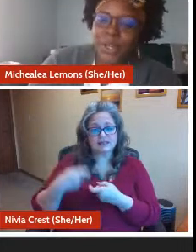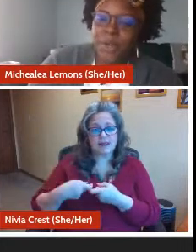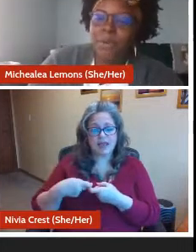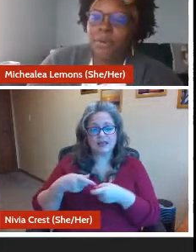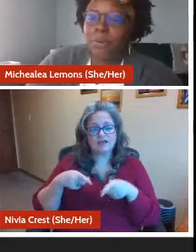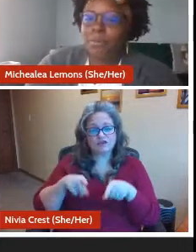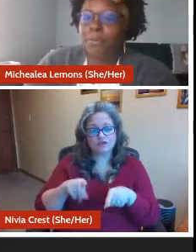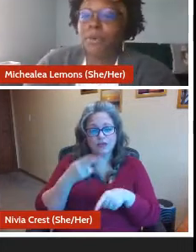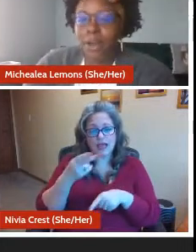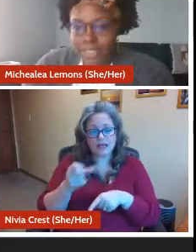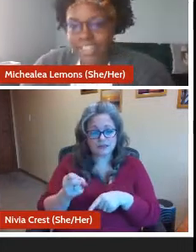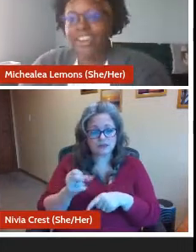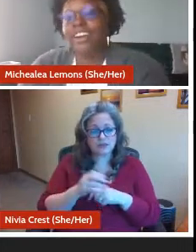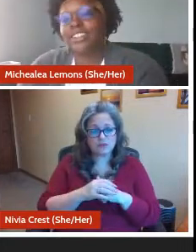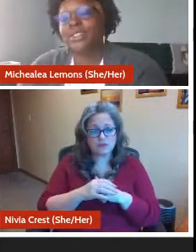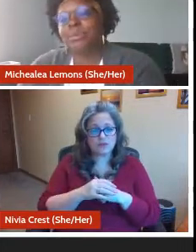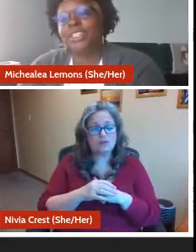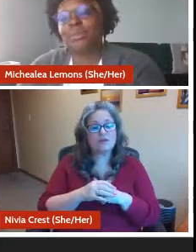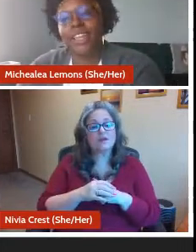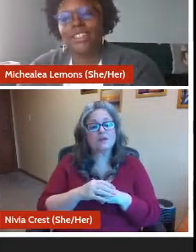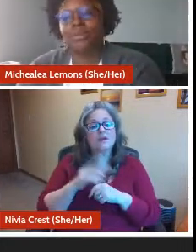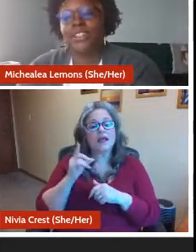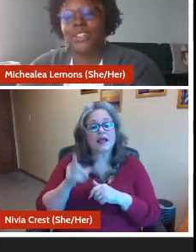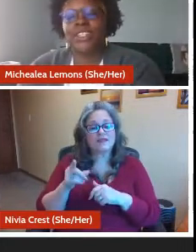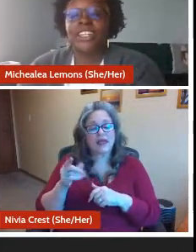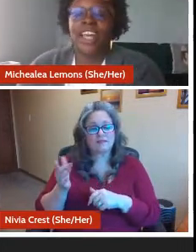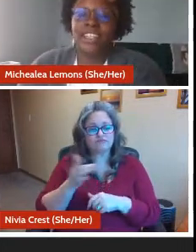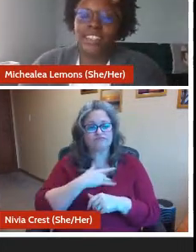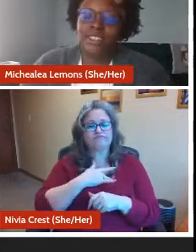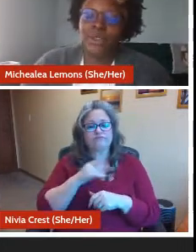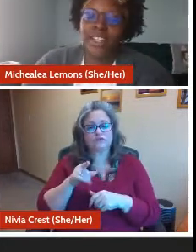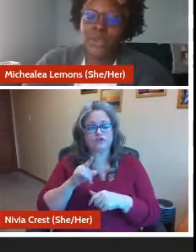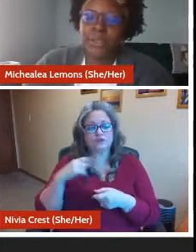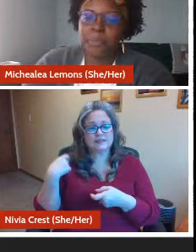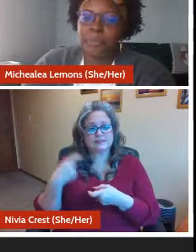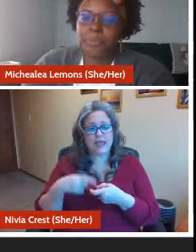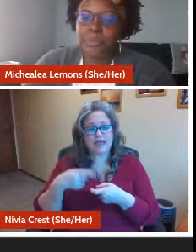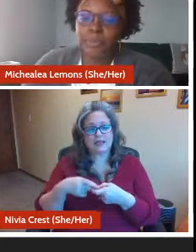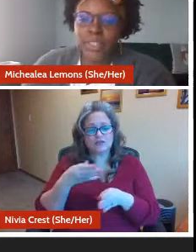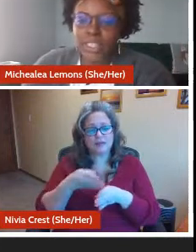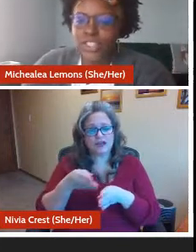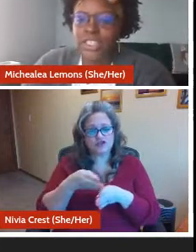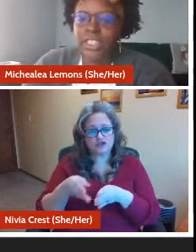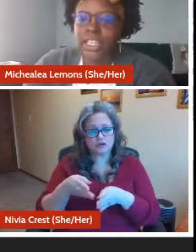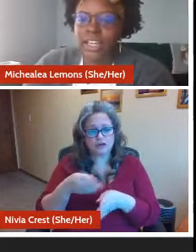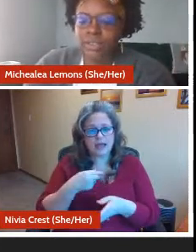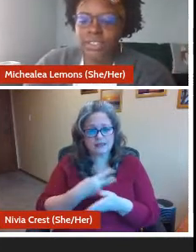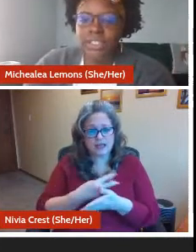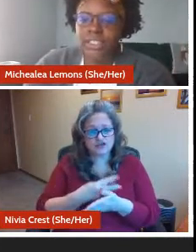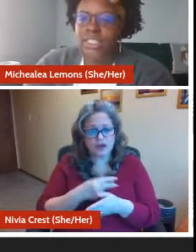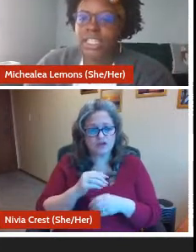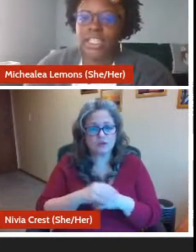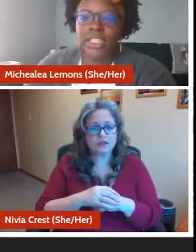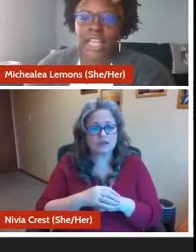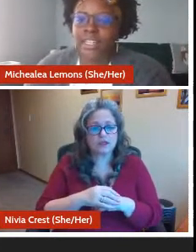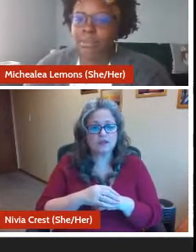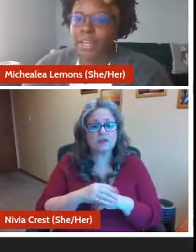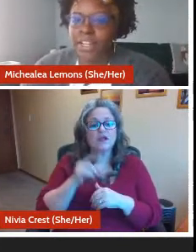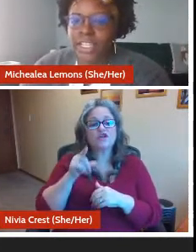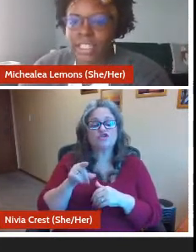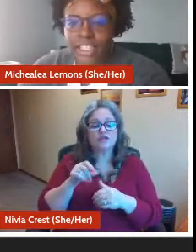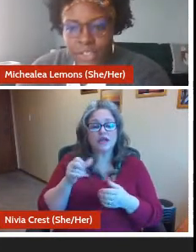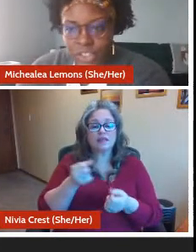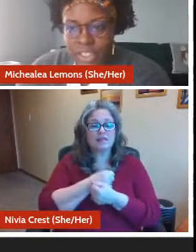school, prompting her to be a Spanish major as an undergraduate. She loved studying